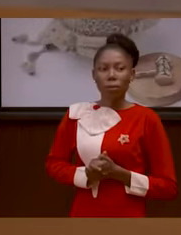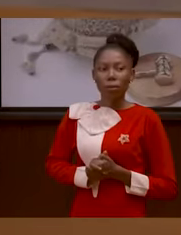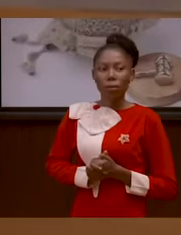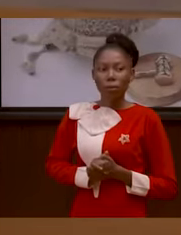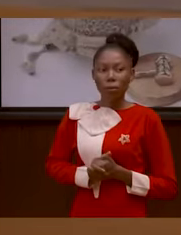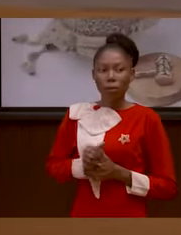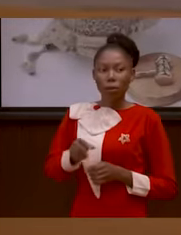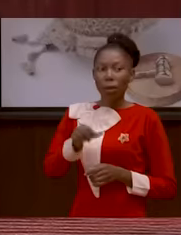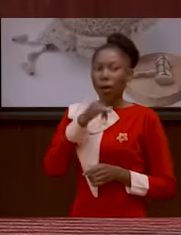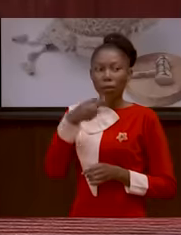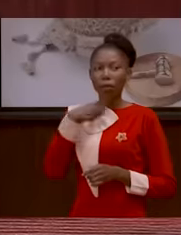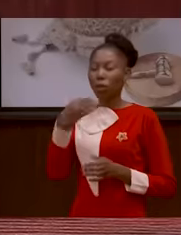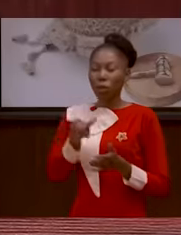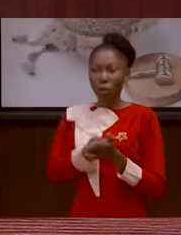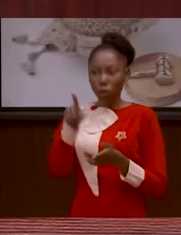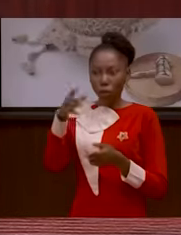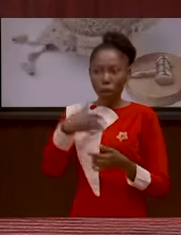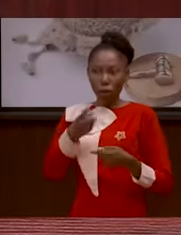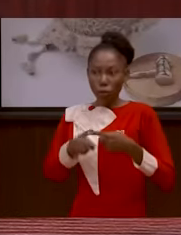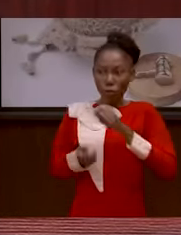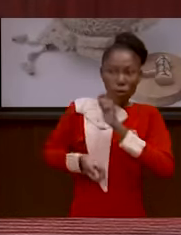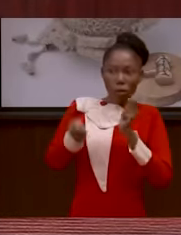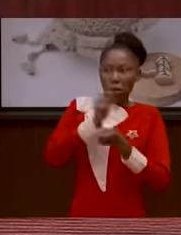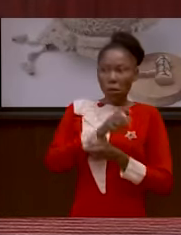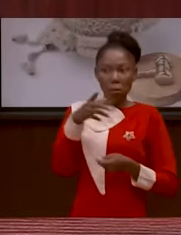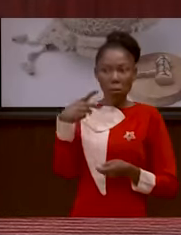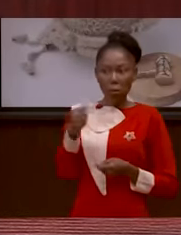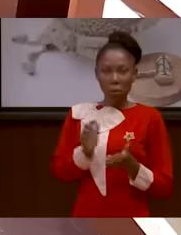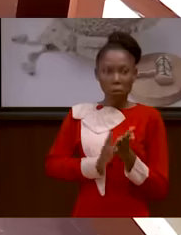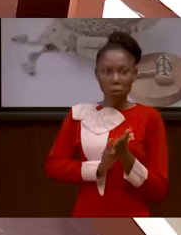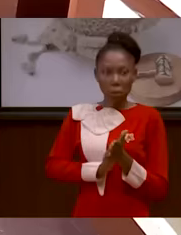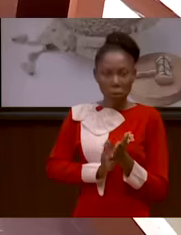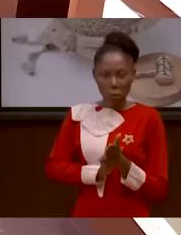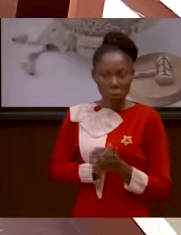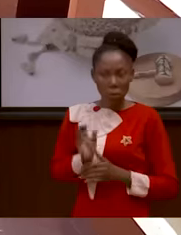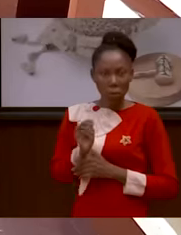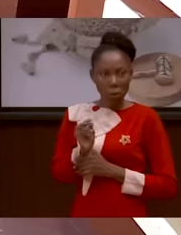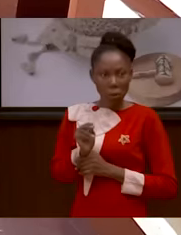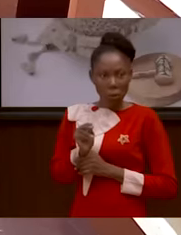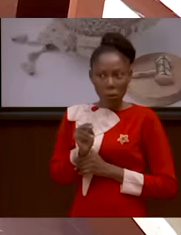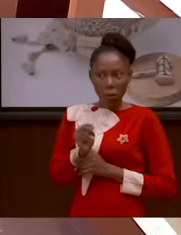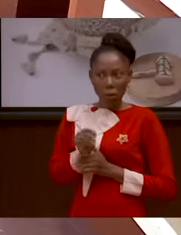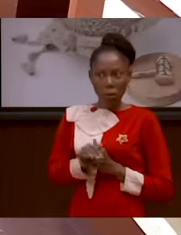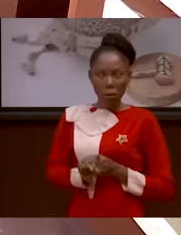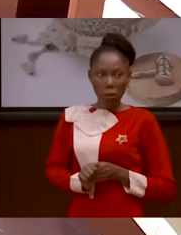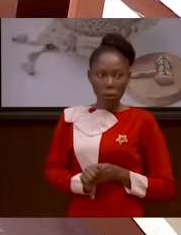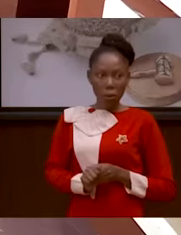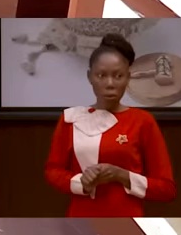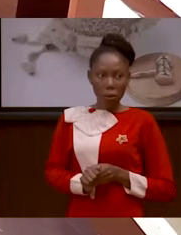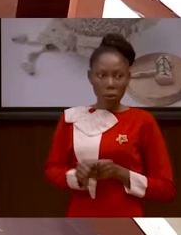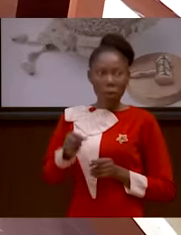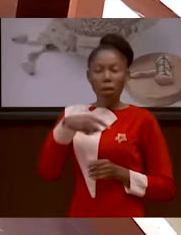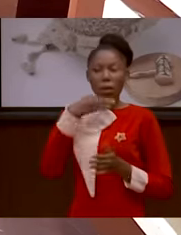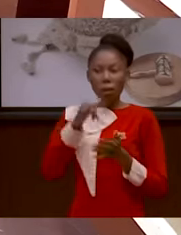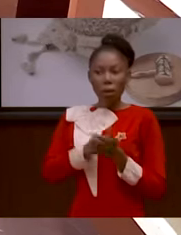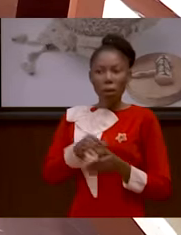I'm not saying change their school and put them in a very expensive school. They are not going anywhere. Let them just go wherever they are right now that you